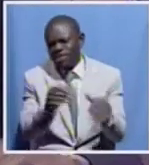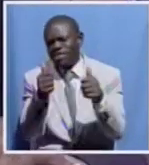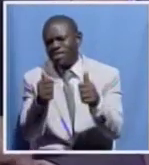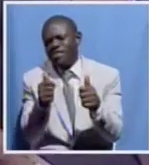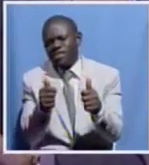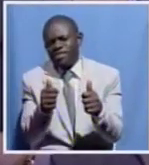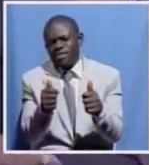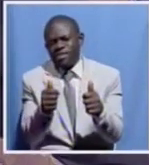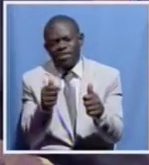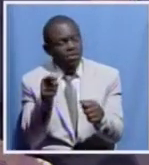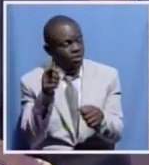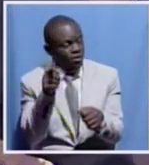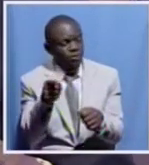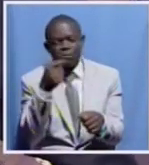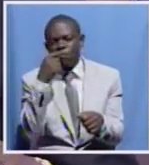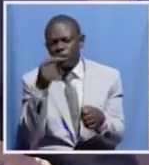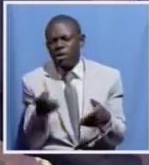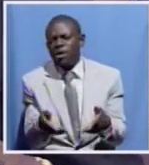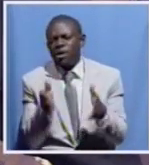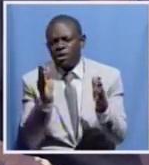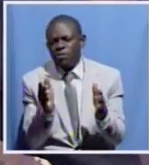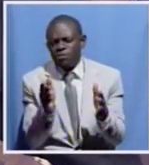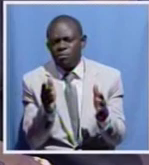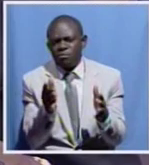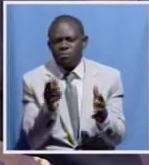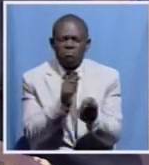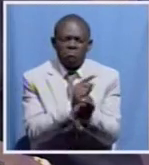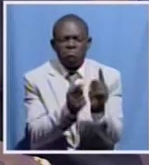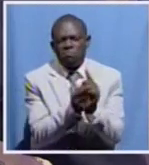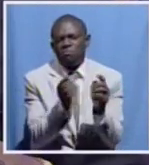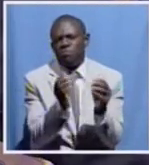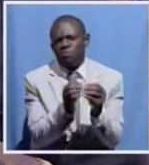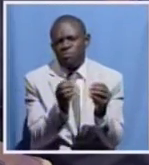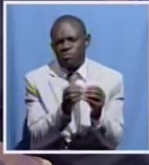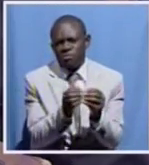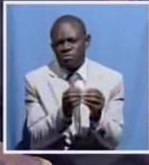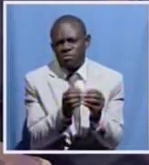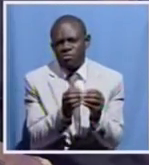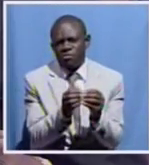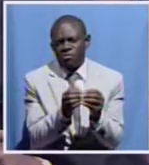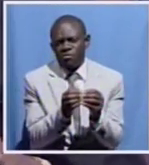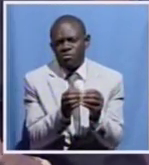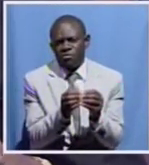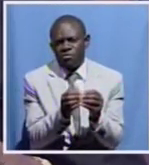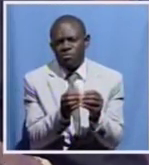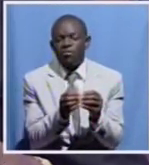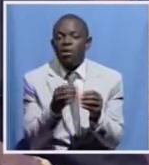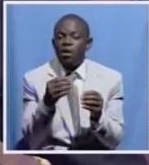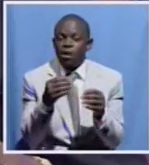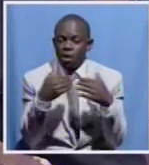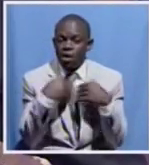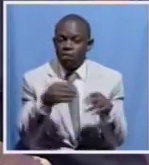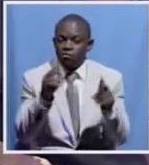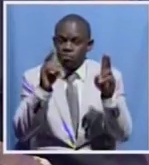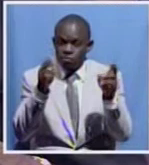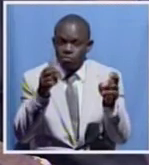allowed to engage a little bit more. There is a saying that everybody needs 5 minutes with the president, and he